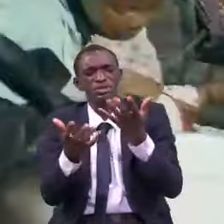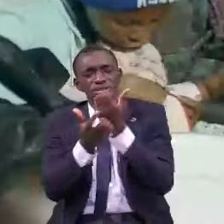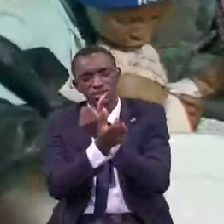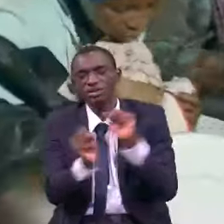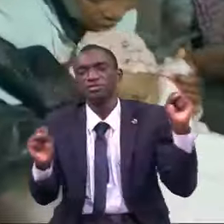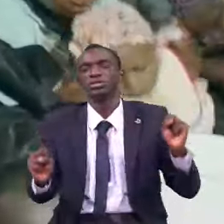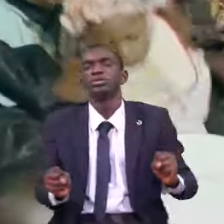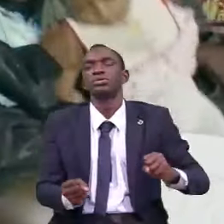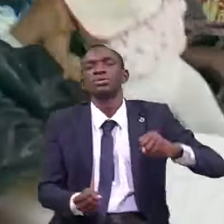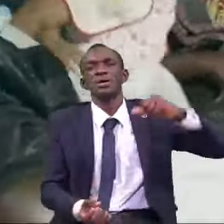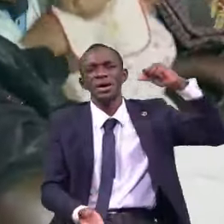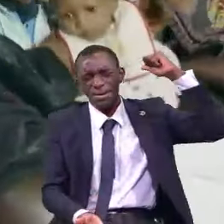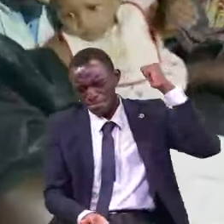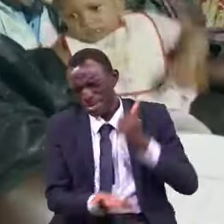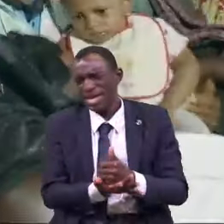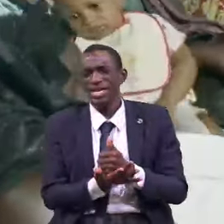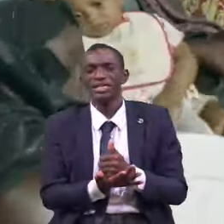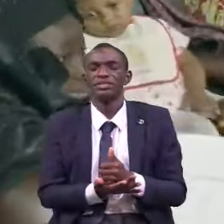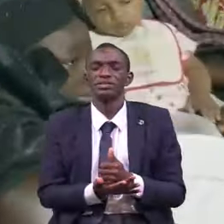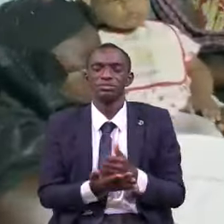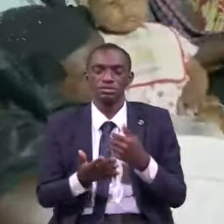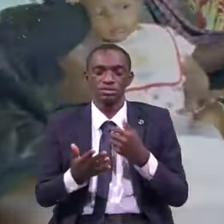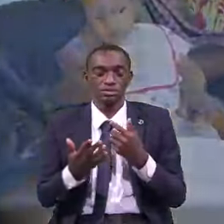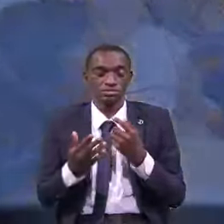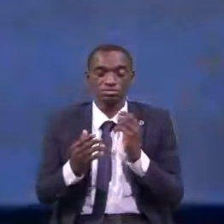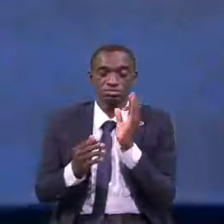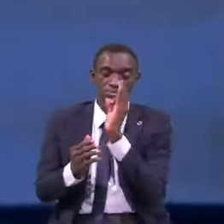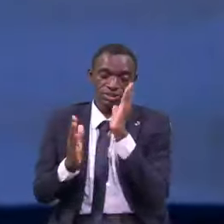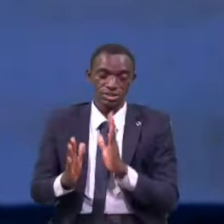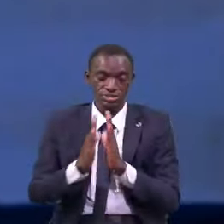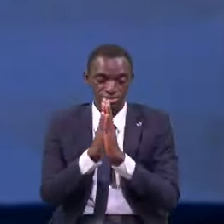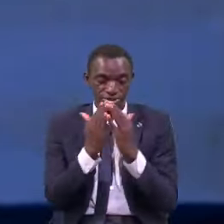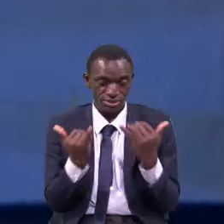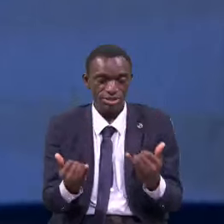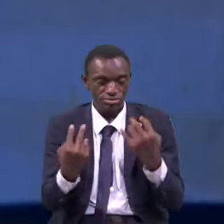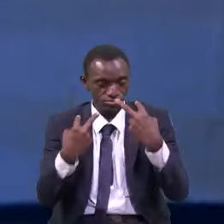Amen. Amen. Father, in the mighty name of Jesus,